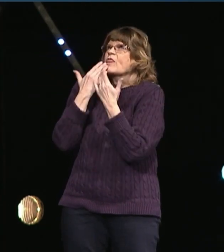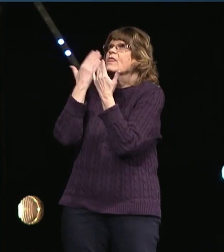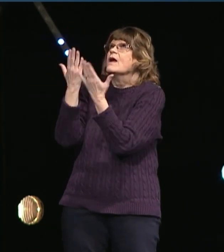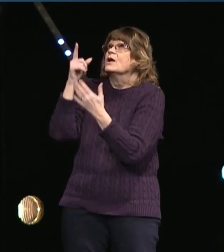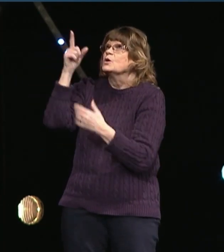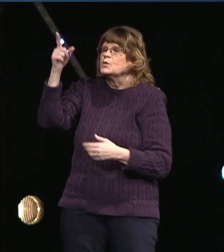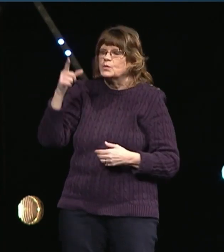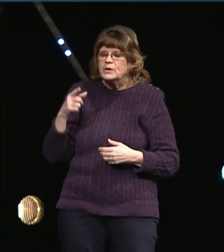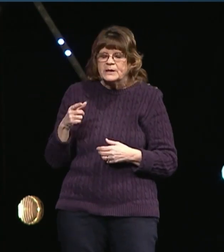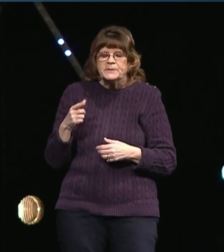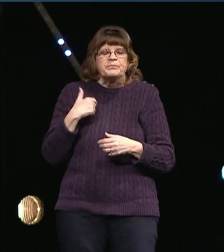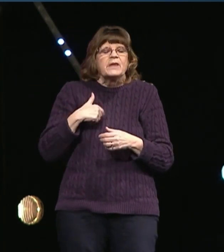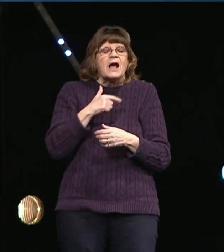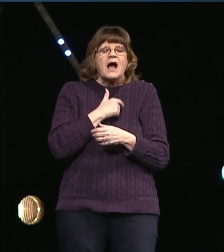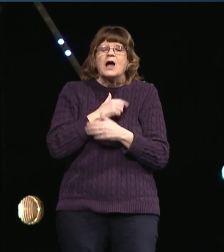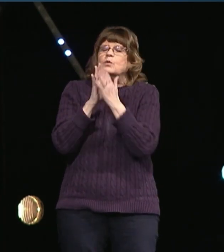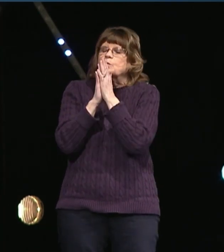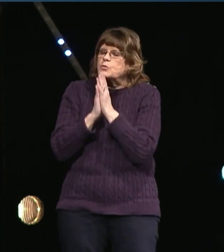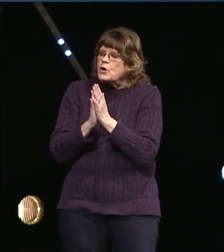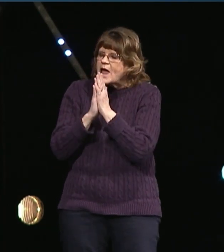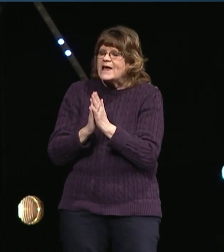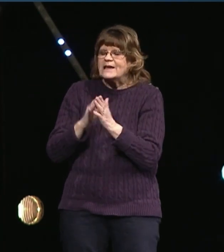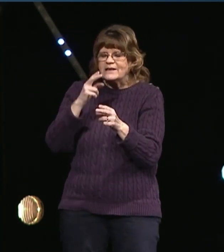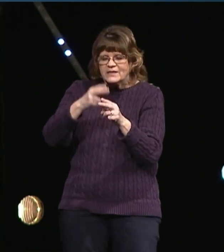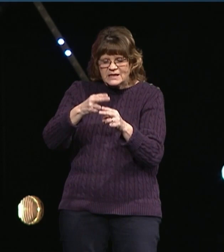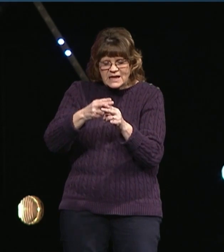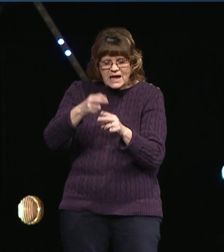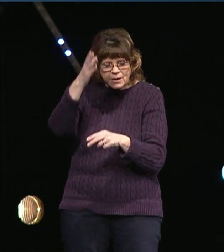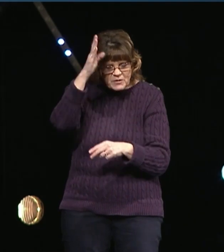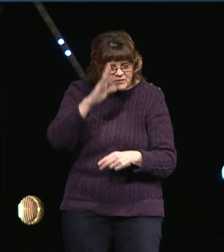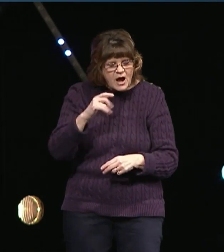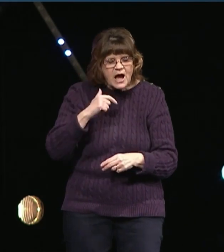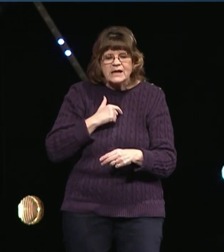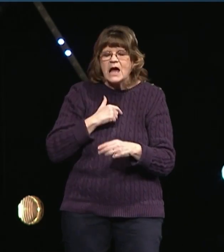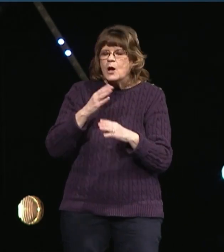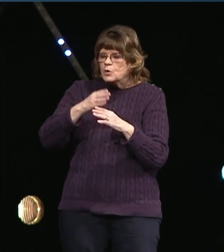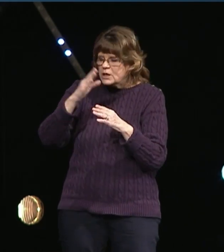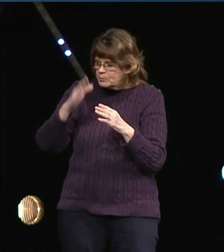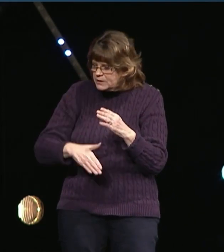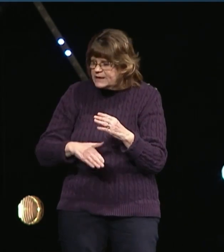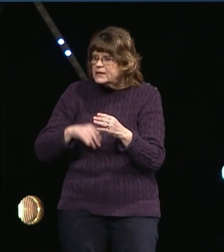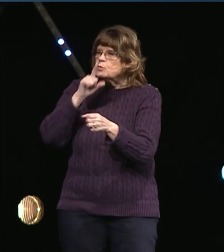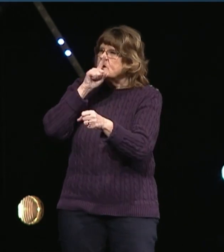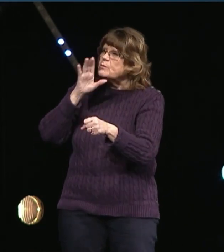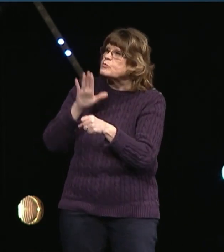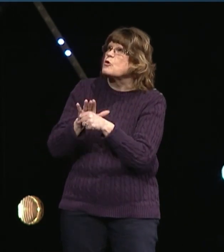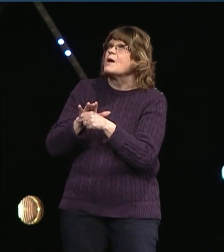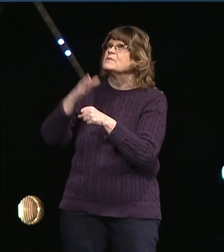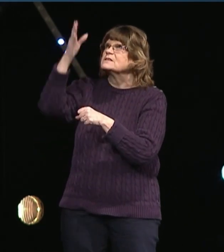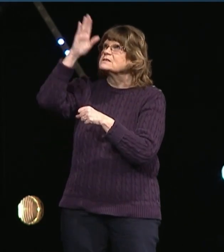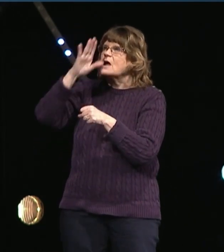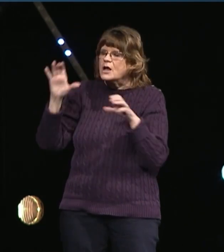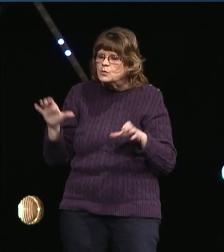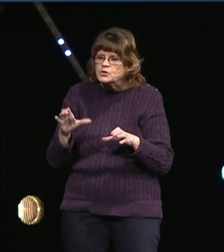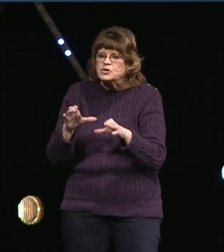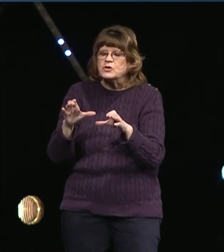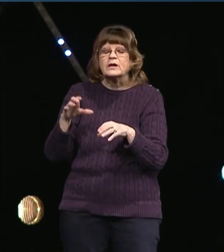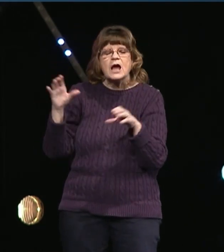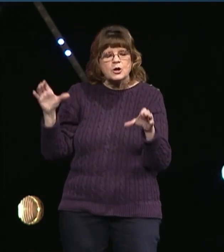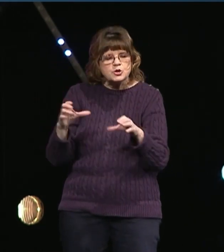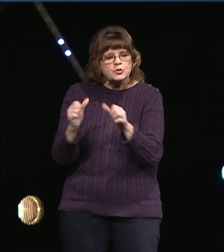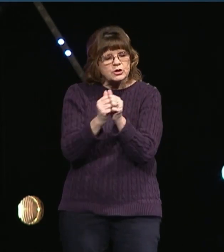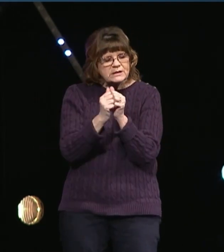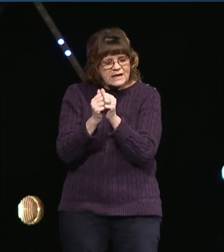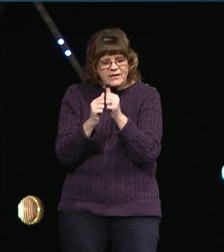a toast to God. I'll pray in the name of God. I'll complete what I promised God I'd do, and I'll do it together with his